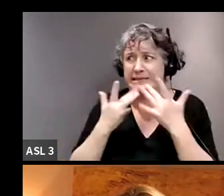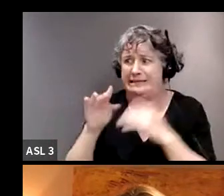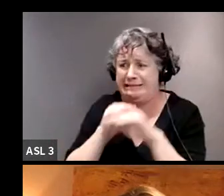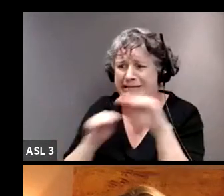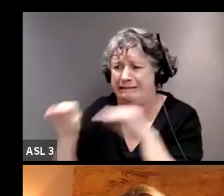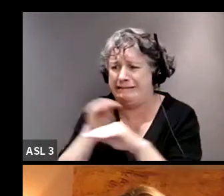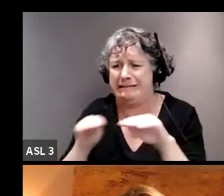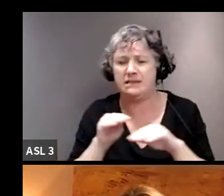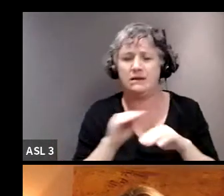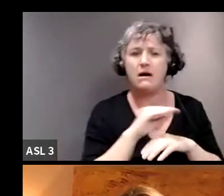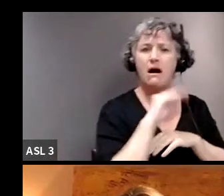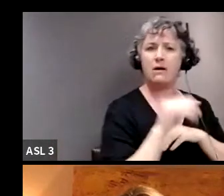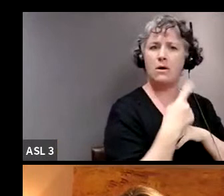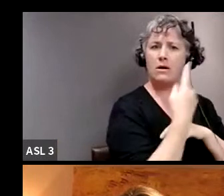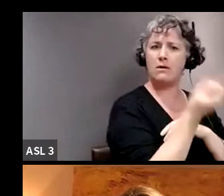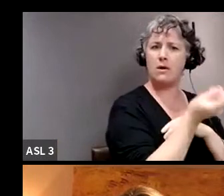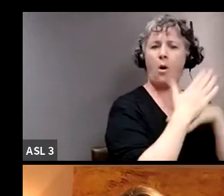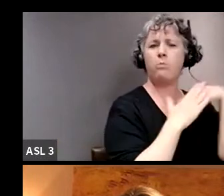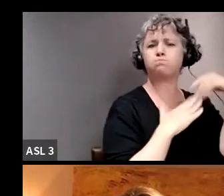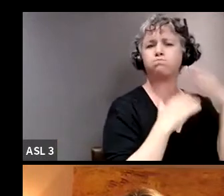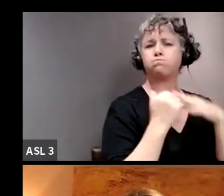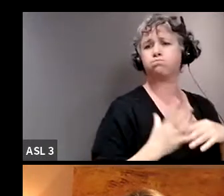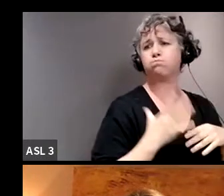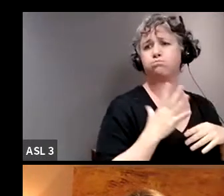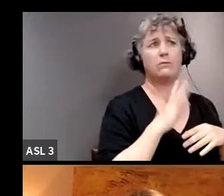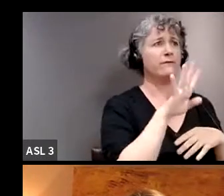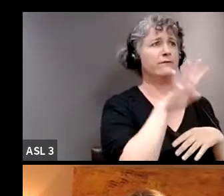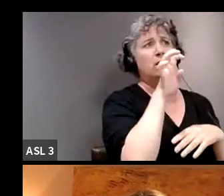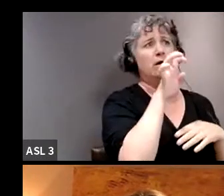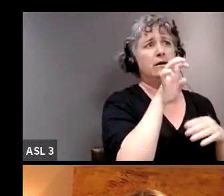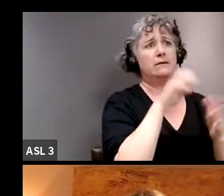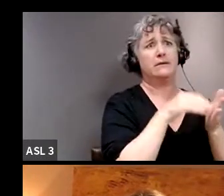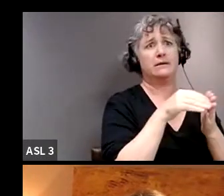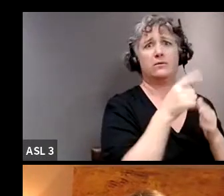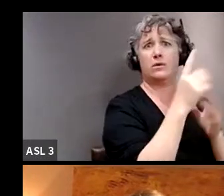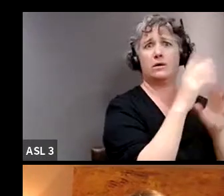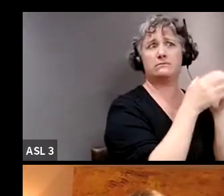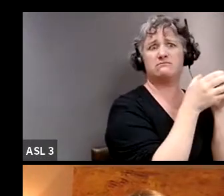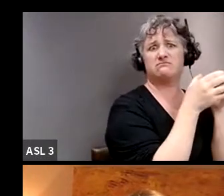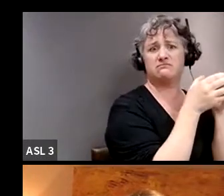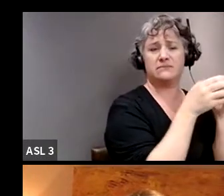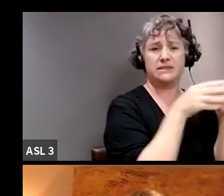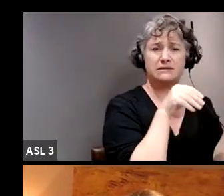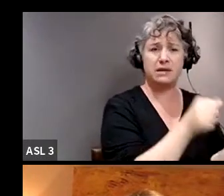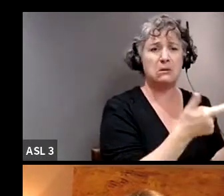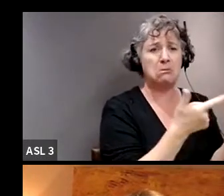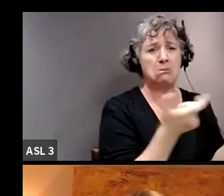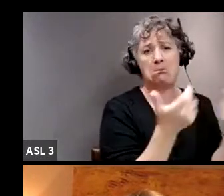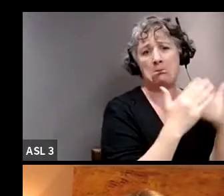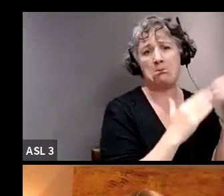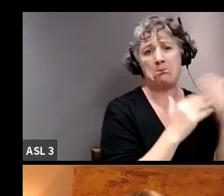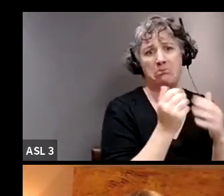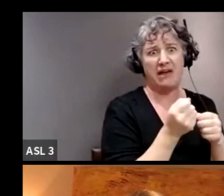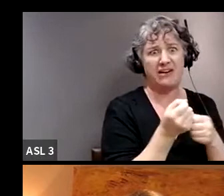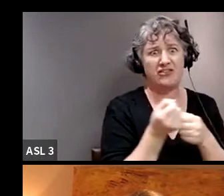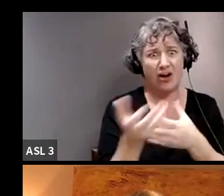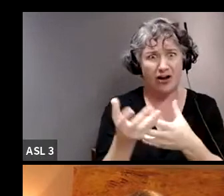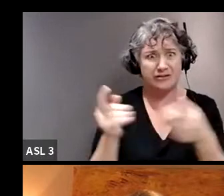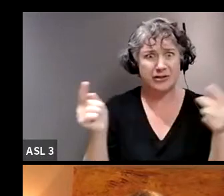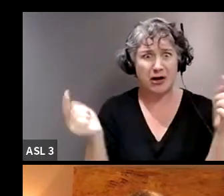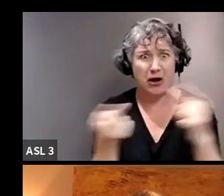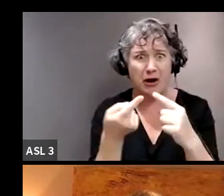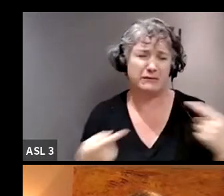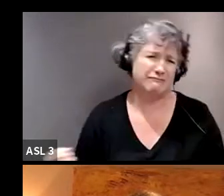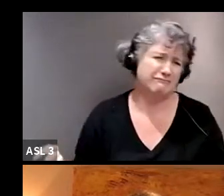police one organization mind you gets close to 400 million dollars and not only that but spends it on things that mostly cause people harm